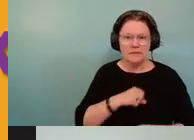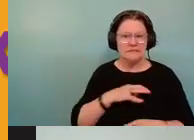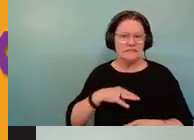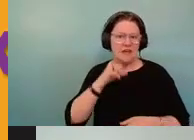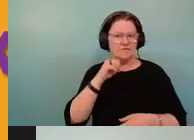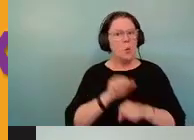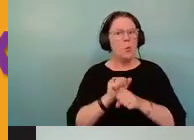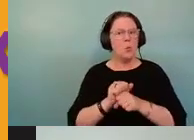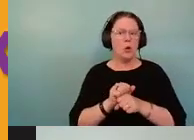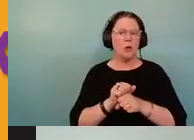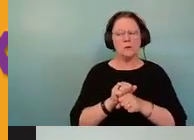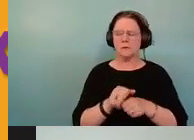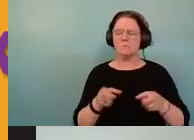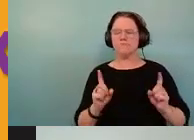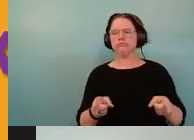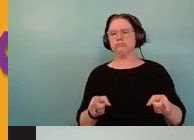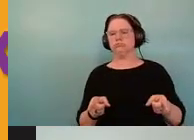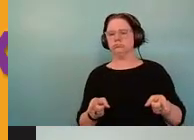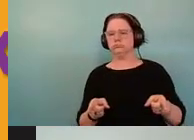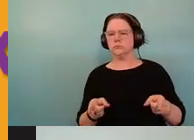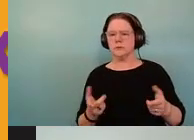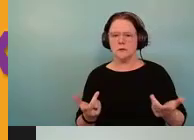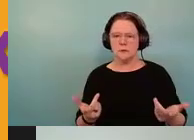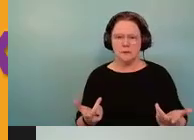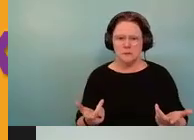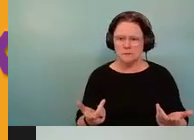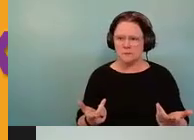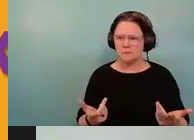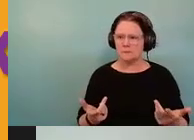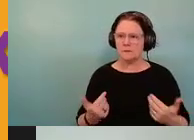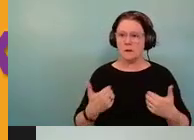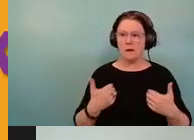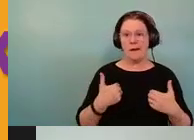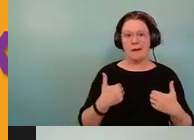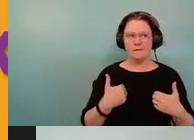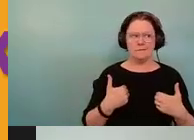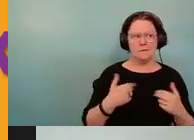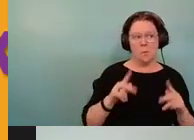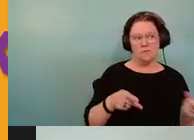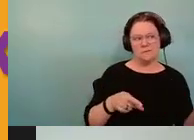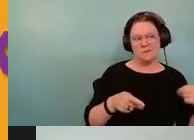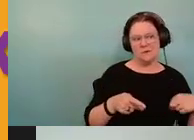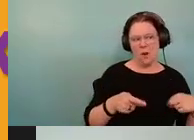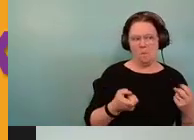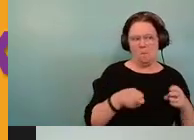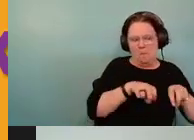work so hard that night or could maybe have somebody come over that wasn't supposed to come over or whatever that was,